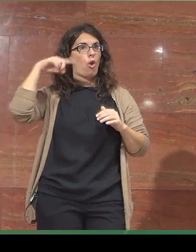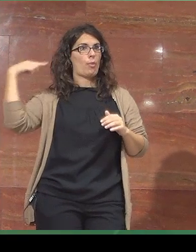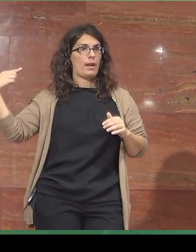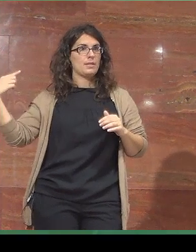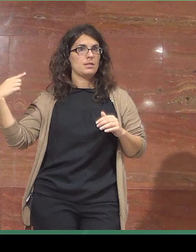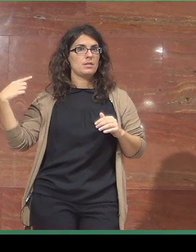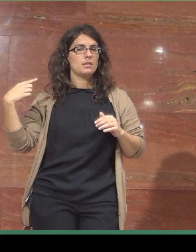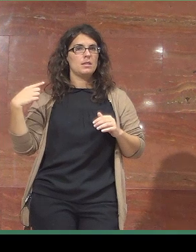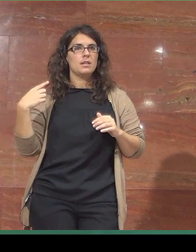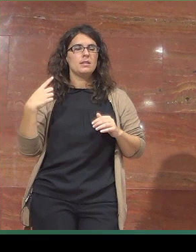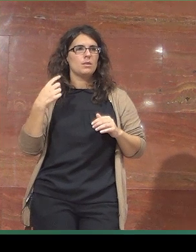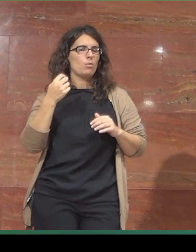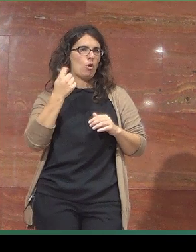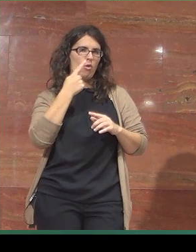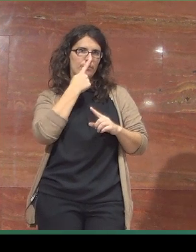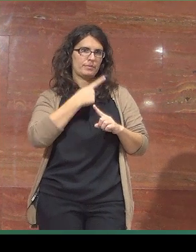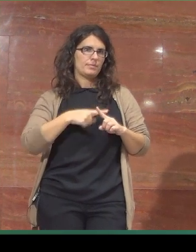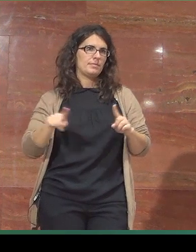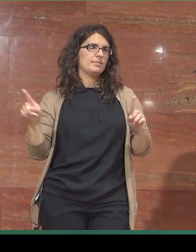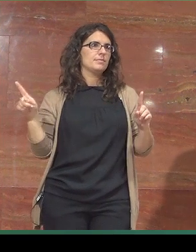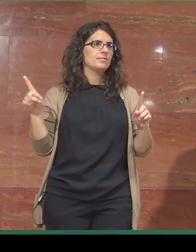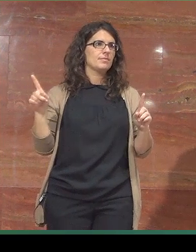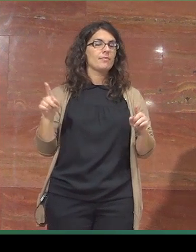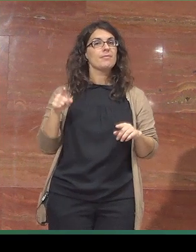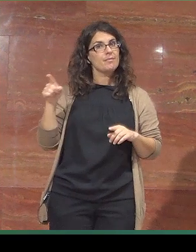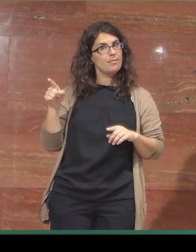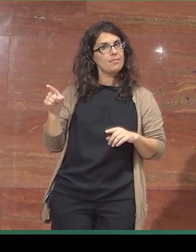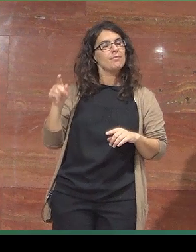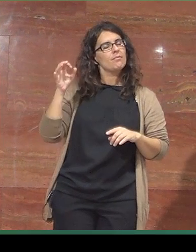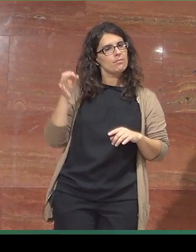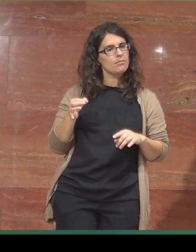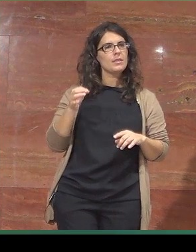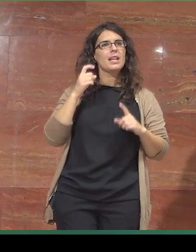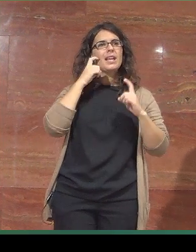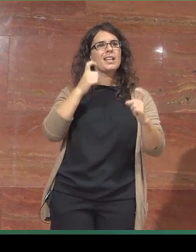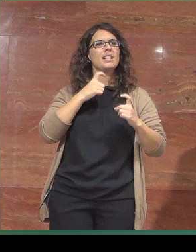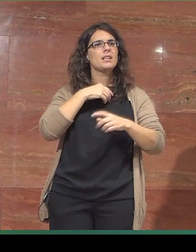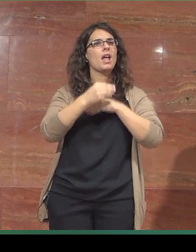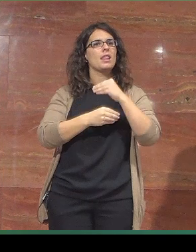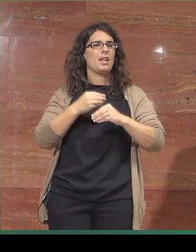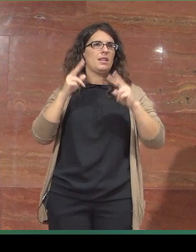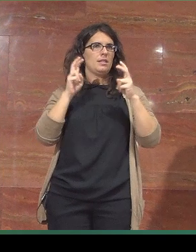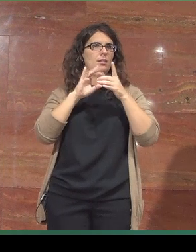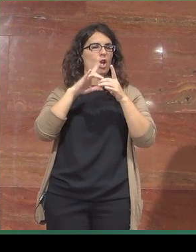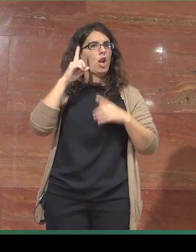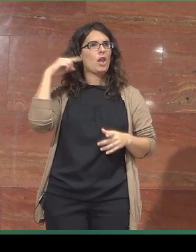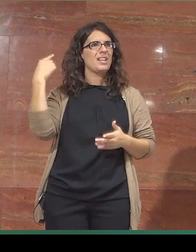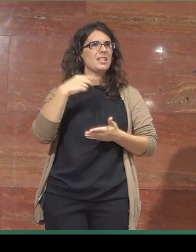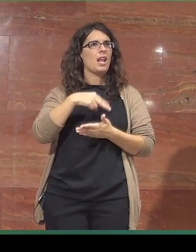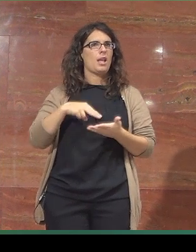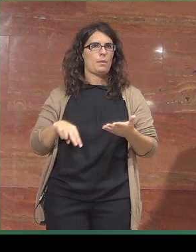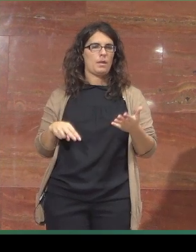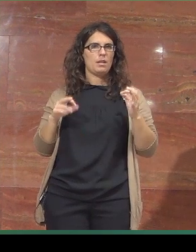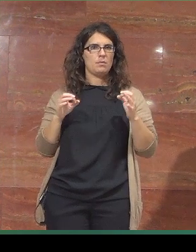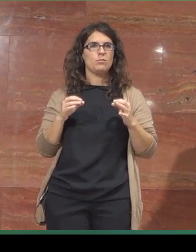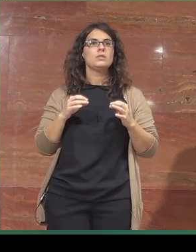What Legible London tried to achieve, is to fill in those spaces, give people the confidence